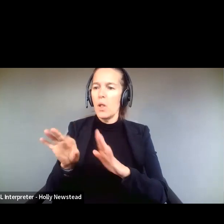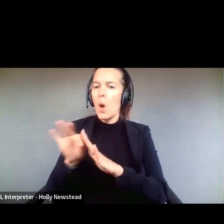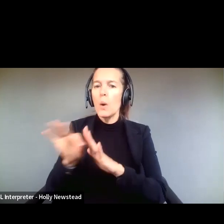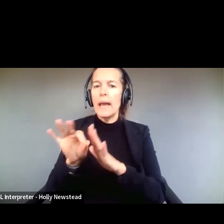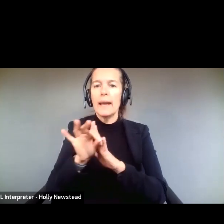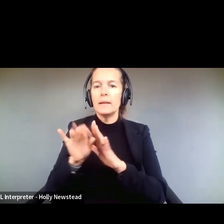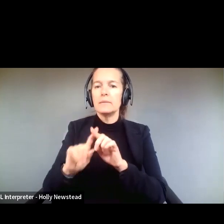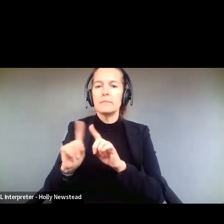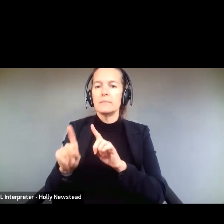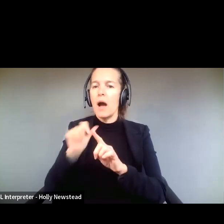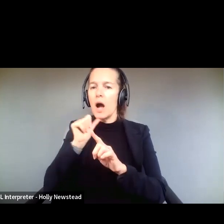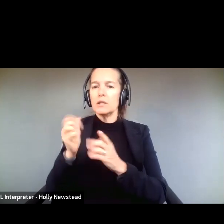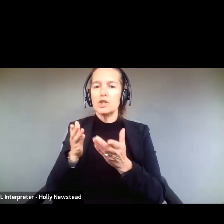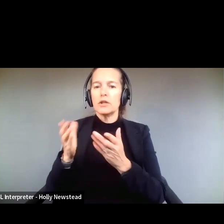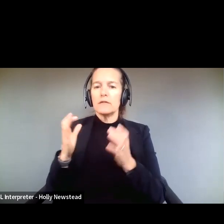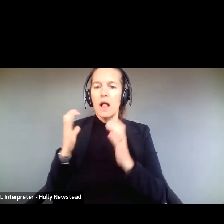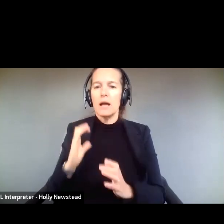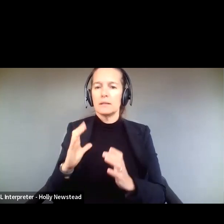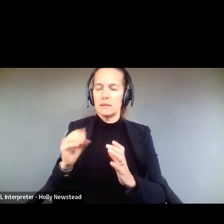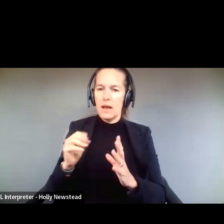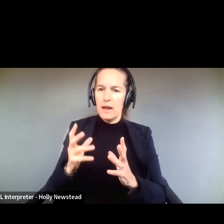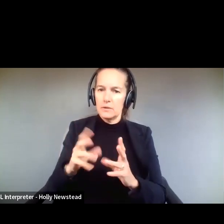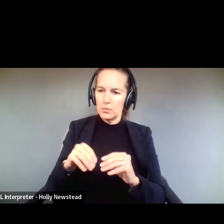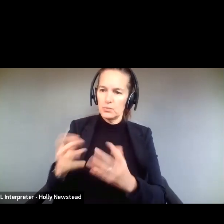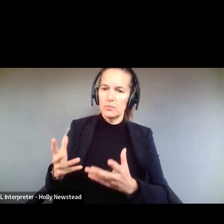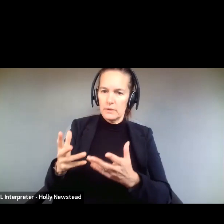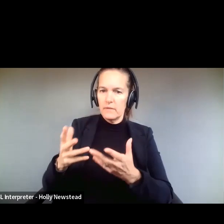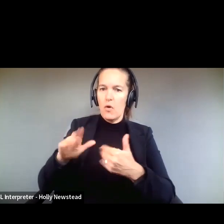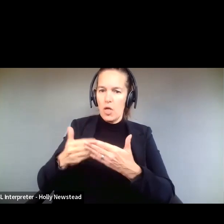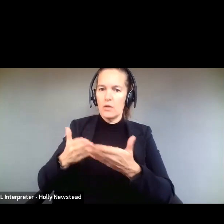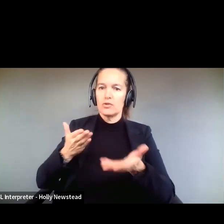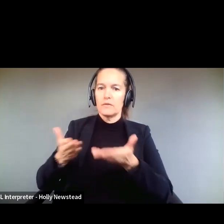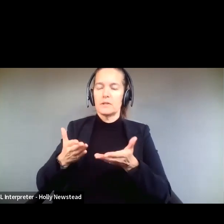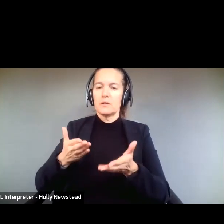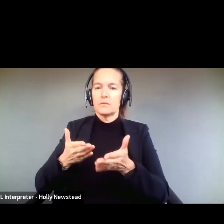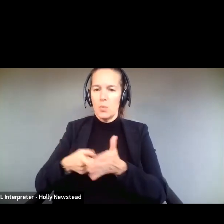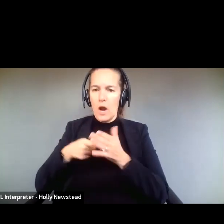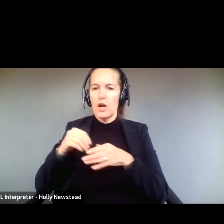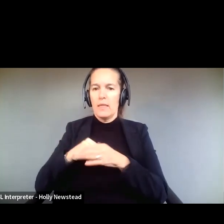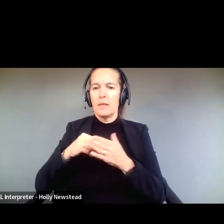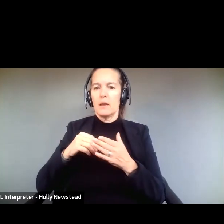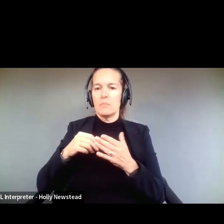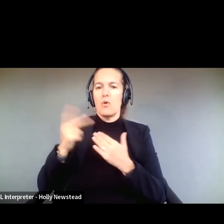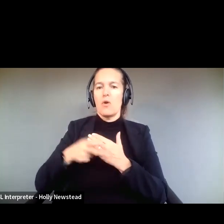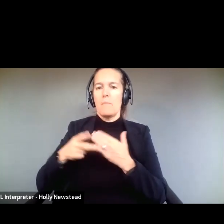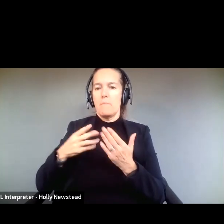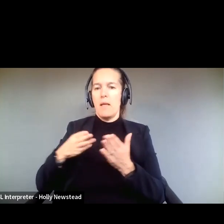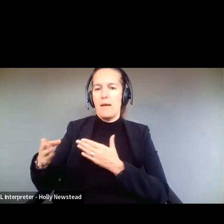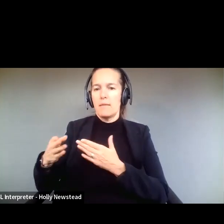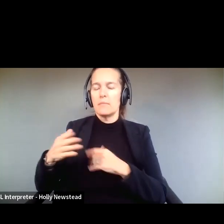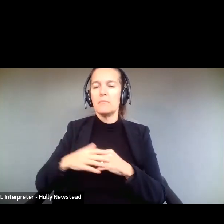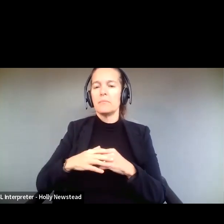clients and to secure all the services prescribed in the individual program plan? And why is the